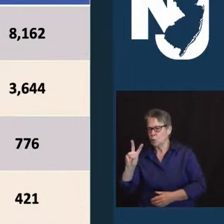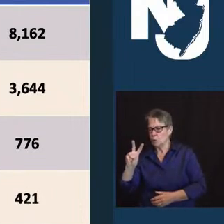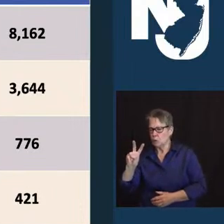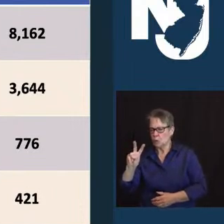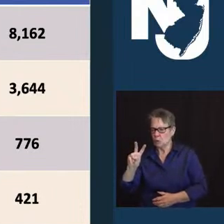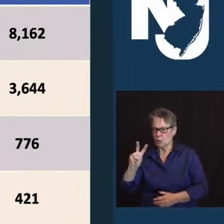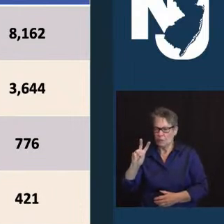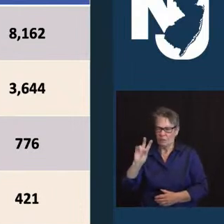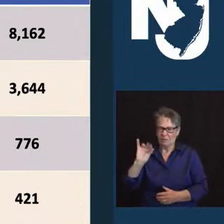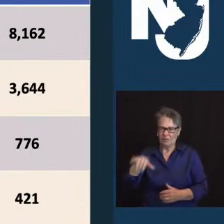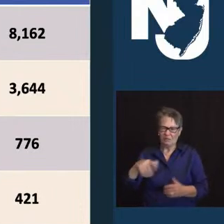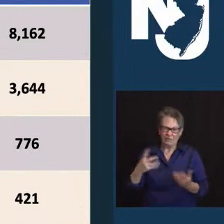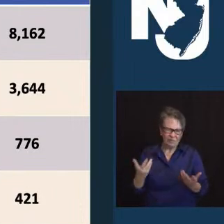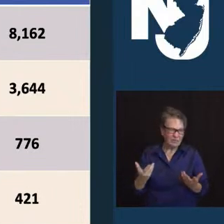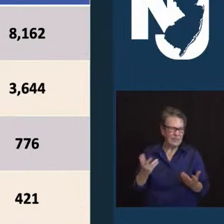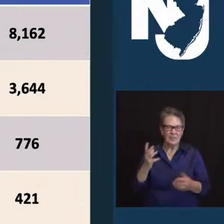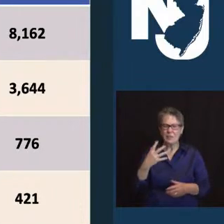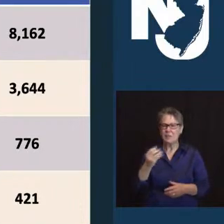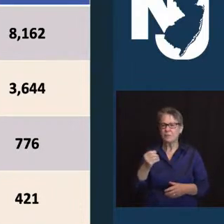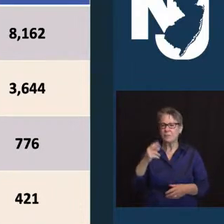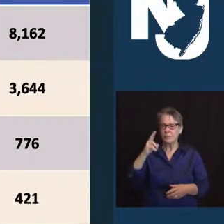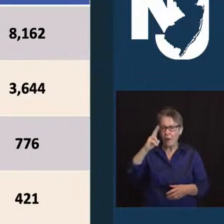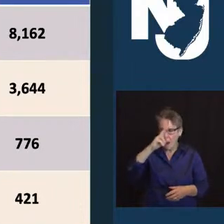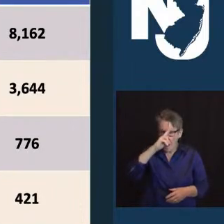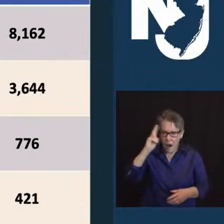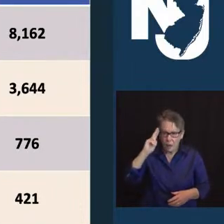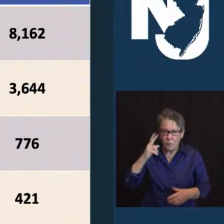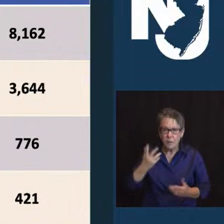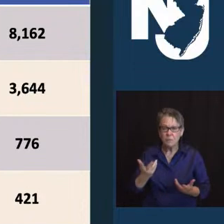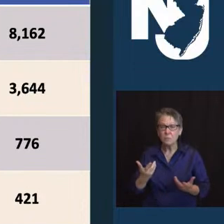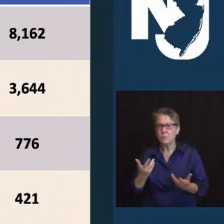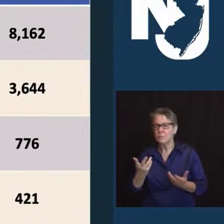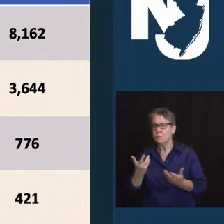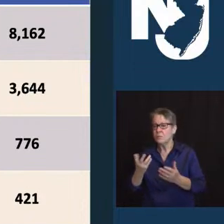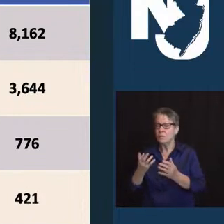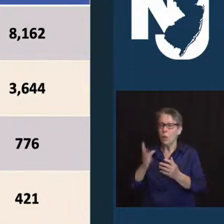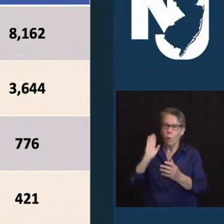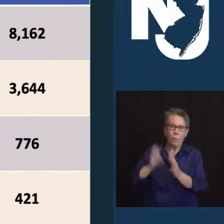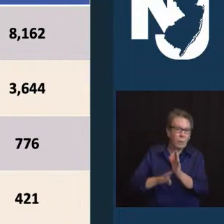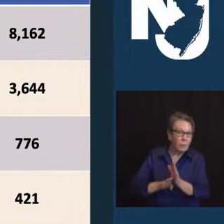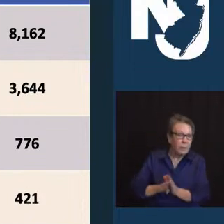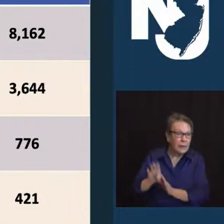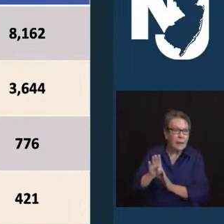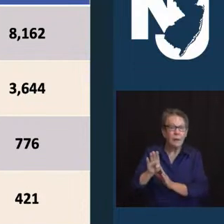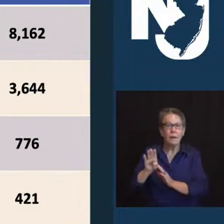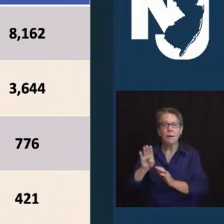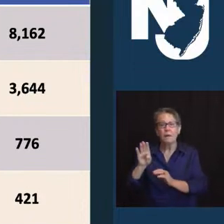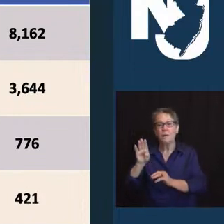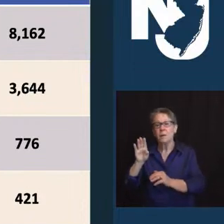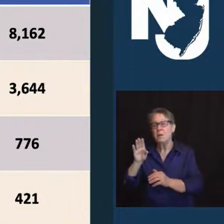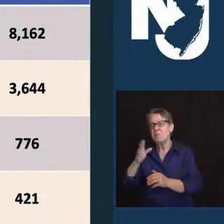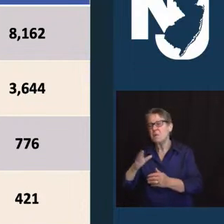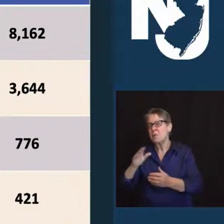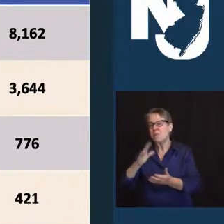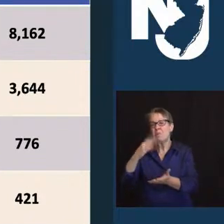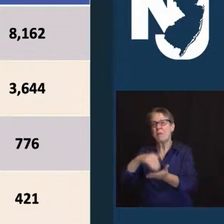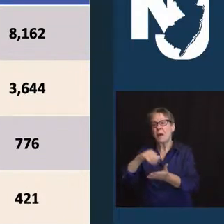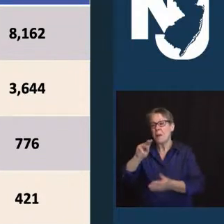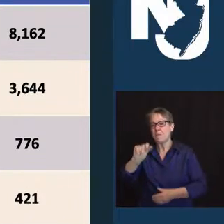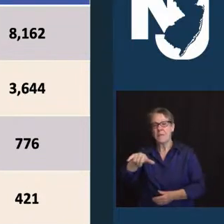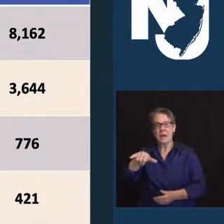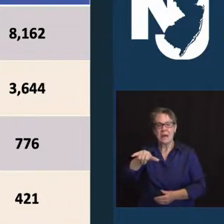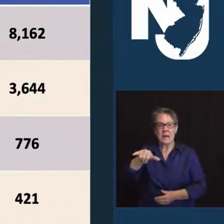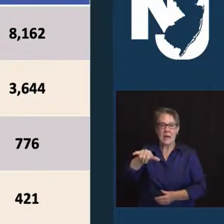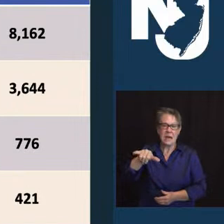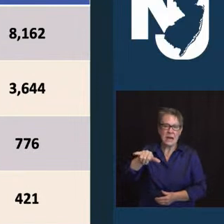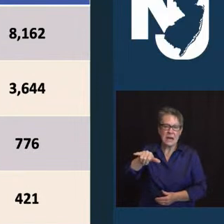don't peak until mid-May, and as you can see, they peak at a much higher rate. ICU numbers in our best case scenario, you can see what